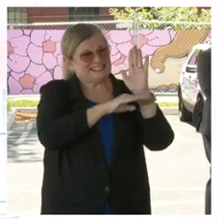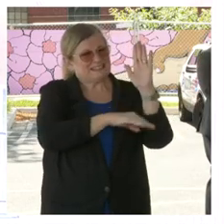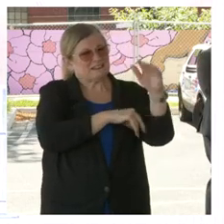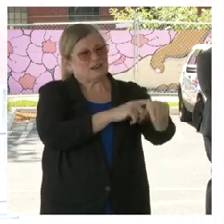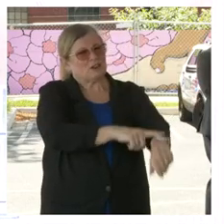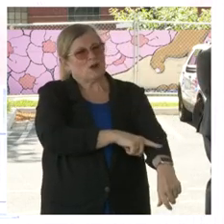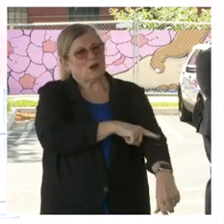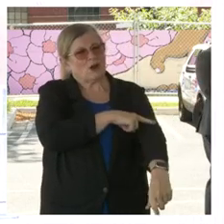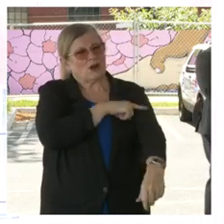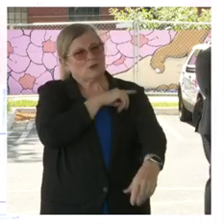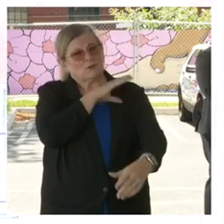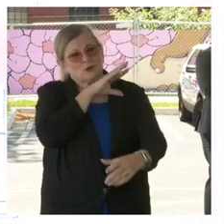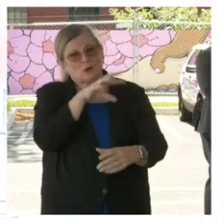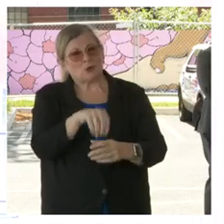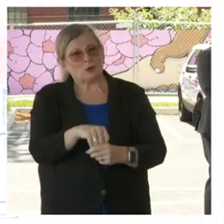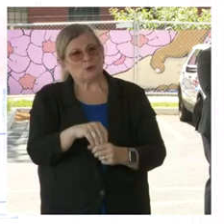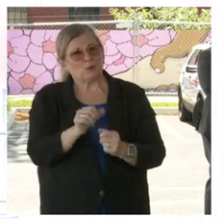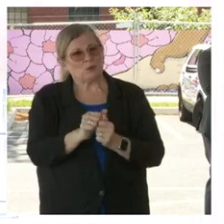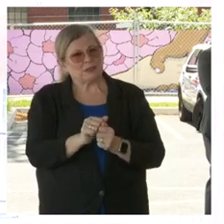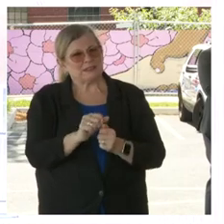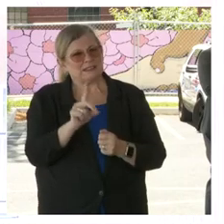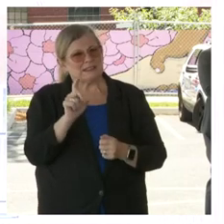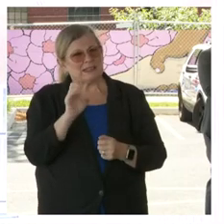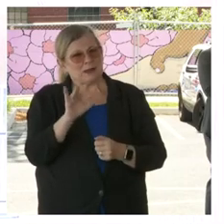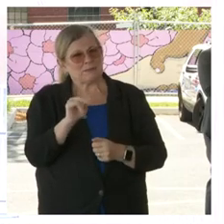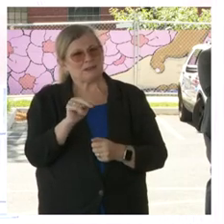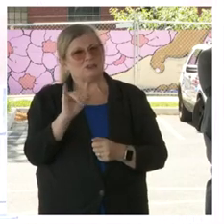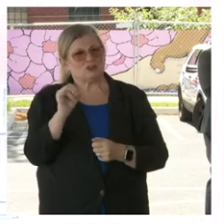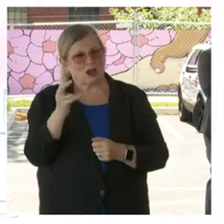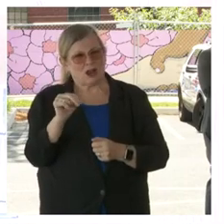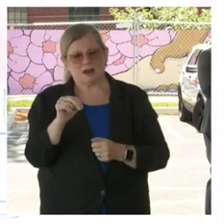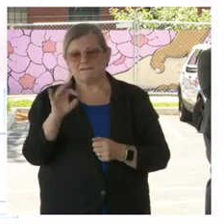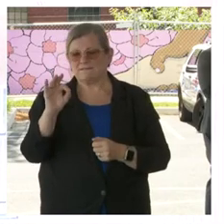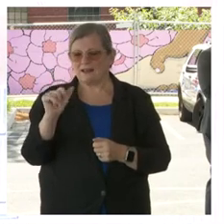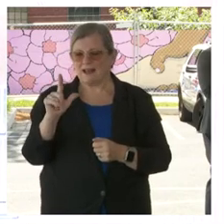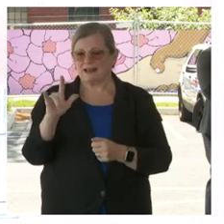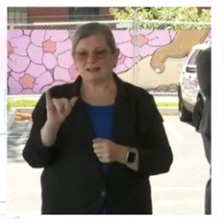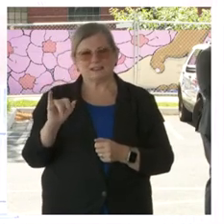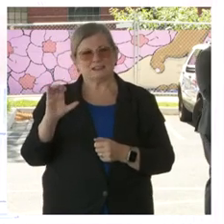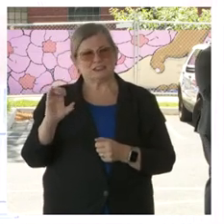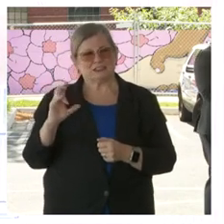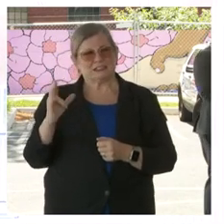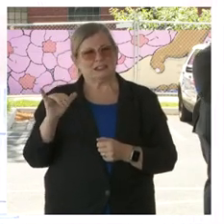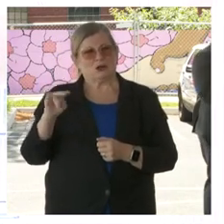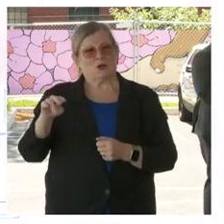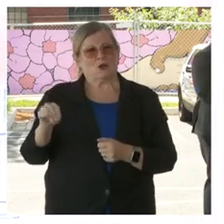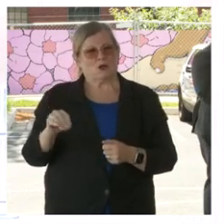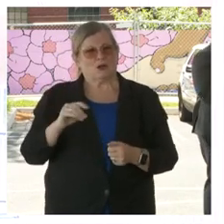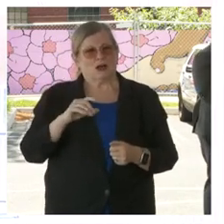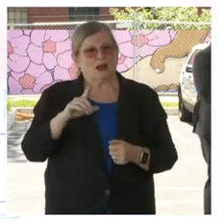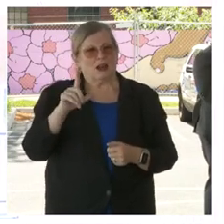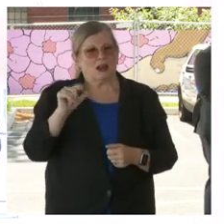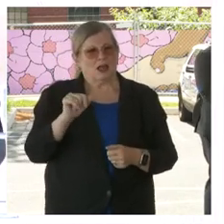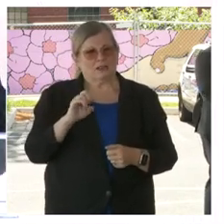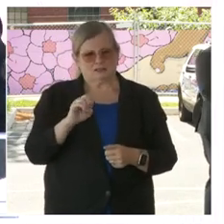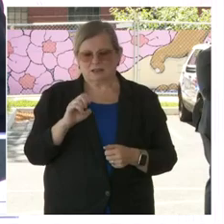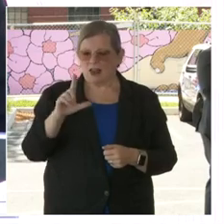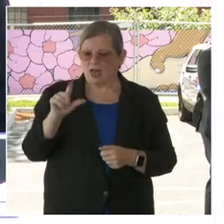Deputy Mayor for Planning and Economic Development, John Falchicchio, and his entire team, including Latrina Owens. Let's give her another round of applause.